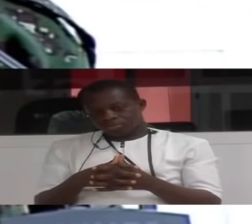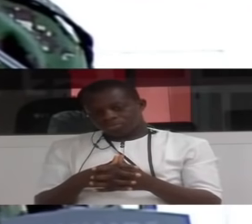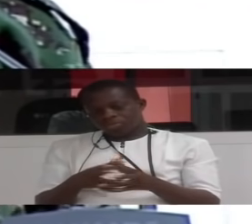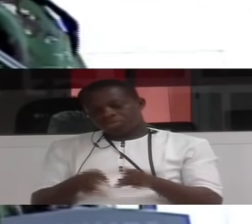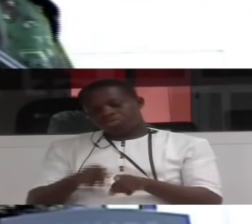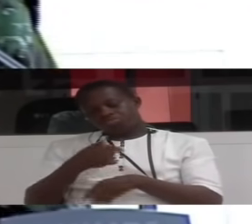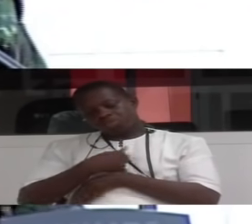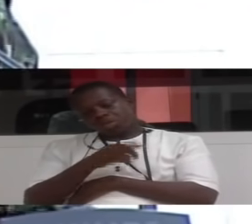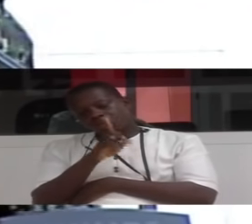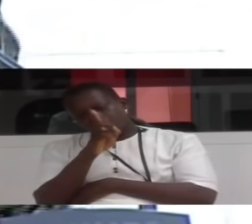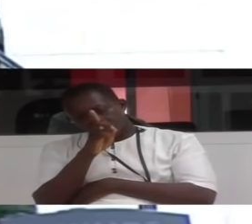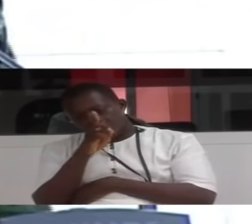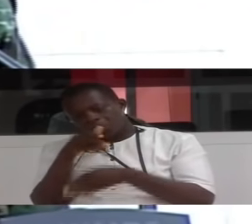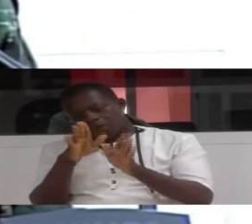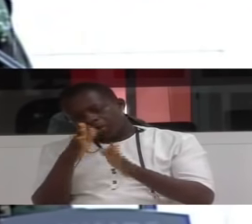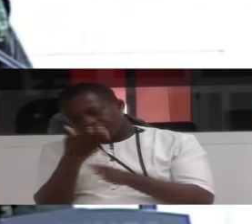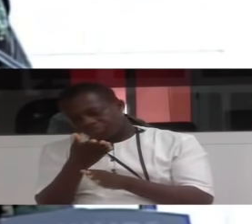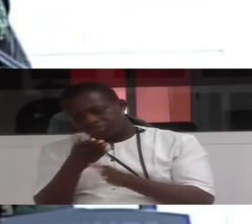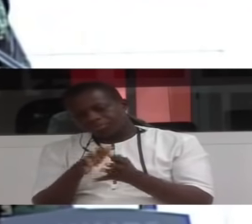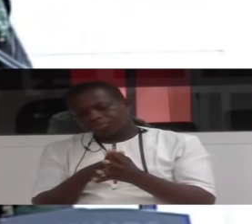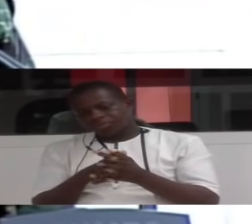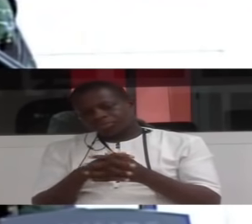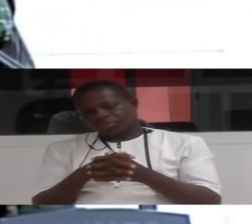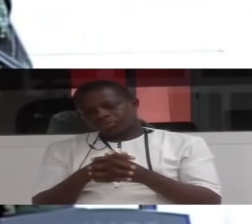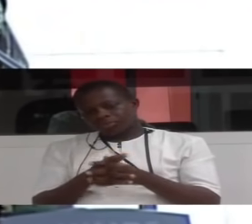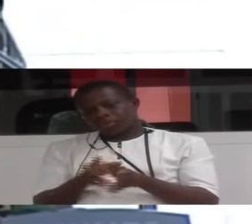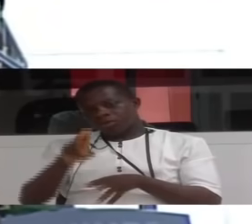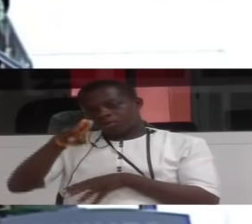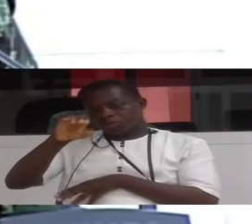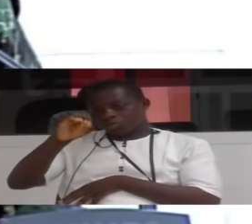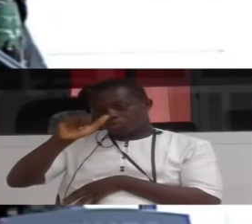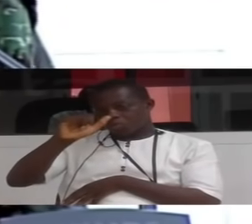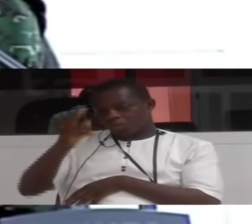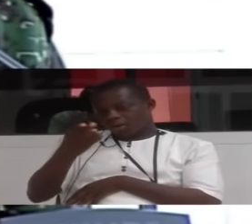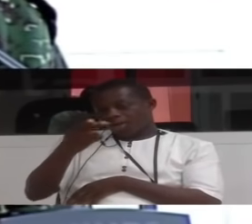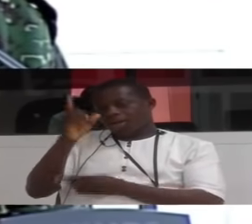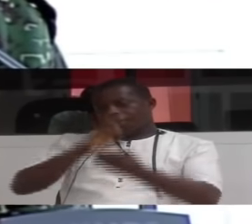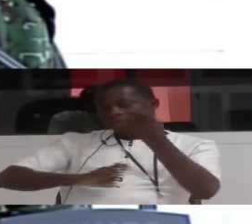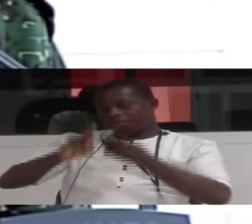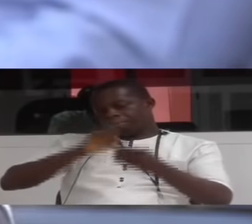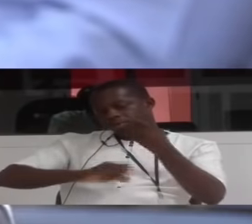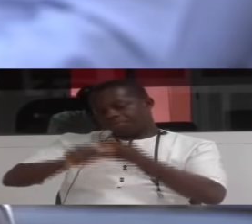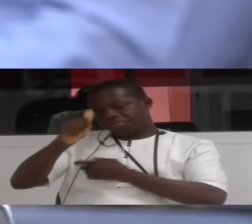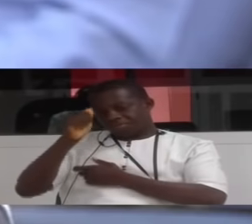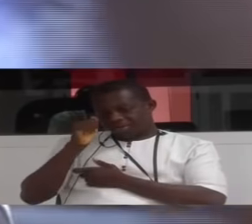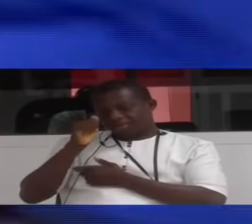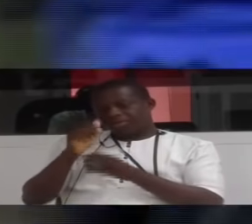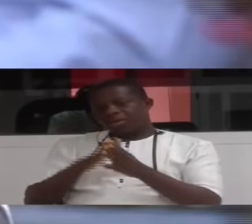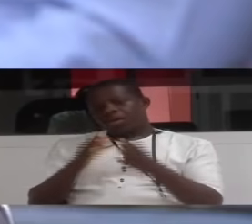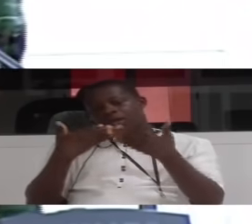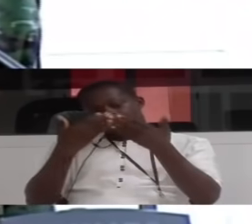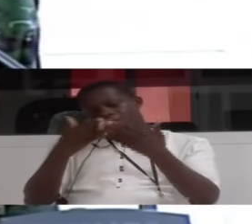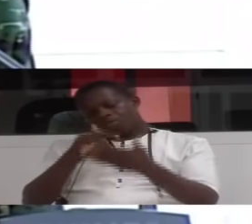Ngande Wolefe. So I kept quiet like that. So Noah Baji nata murunang. So Noah Baji returned. Akonyoko